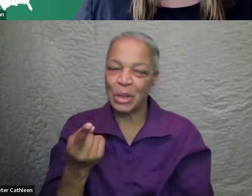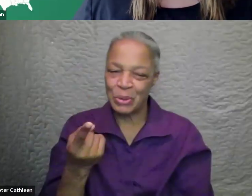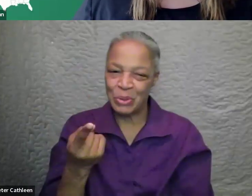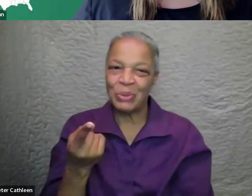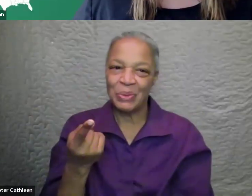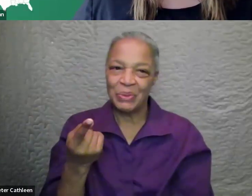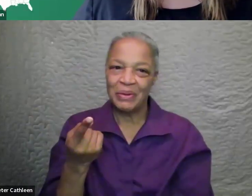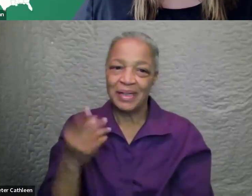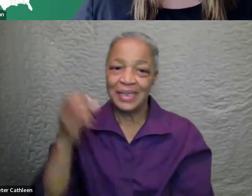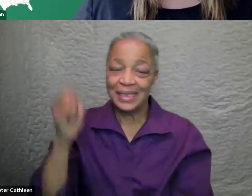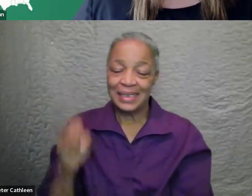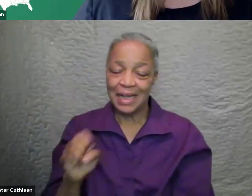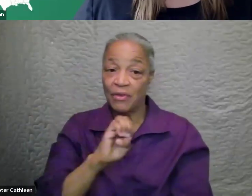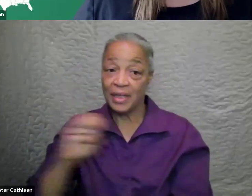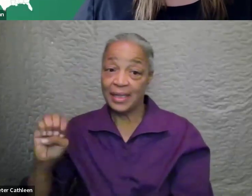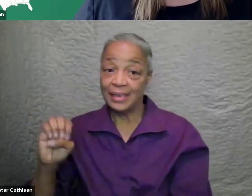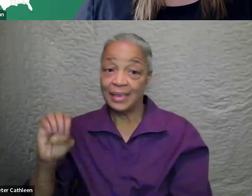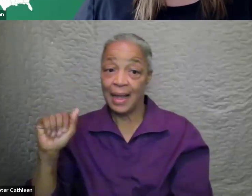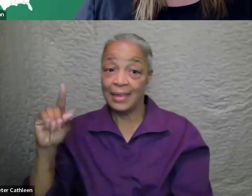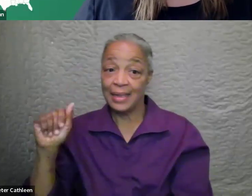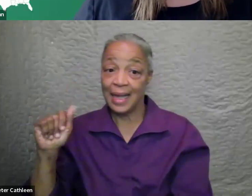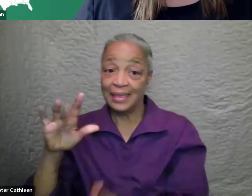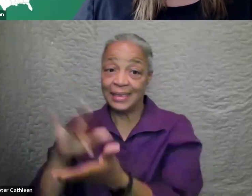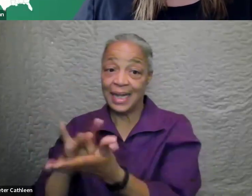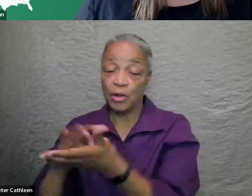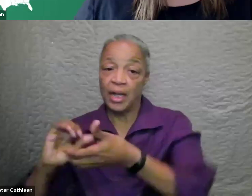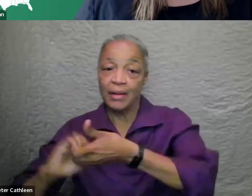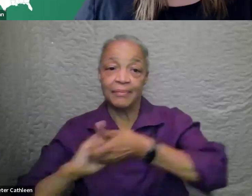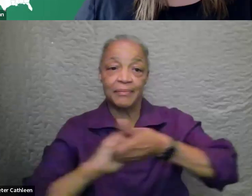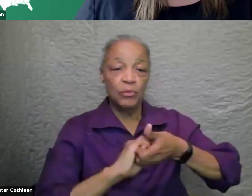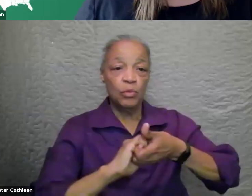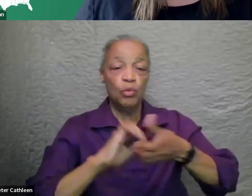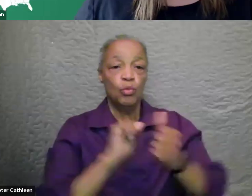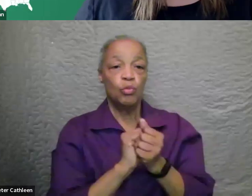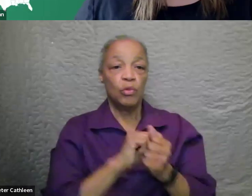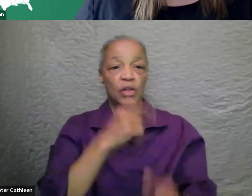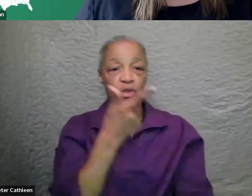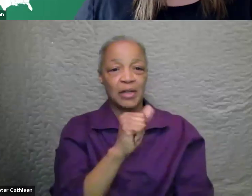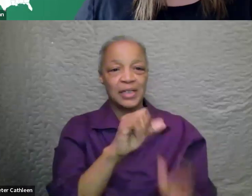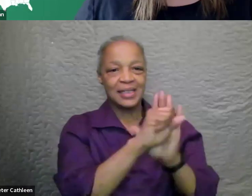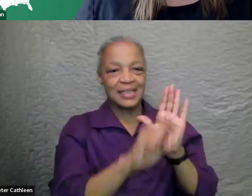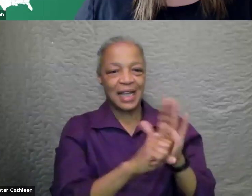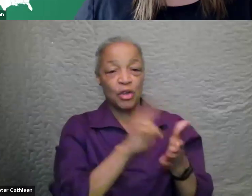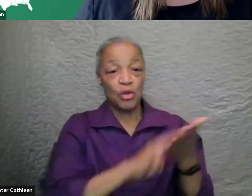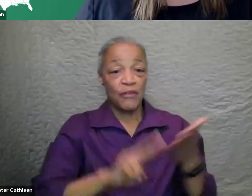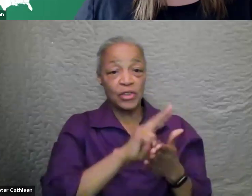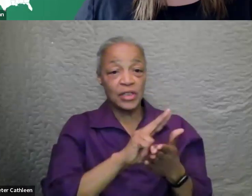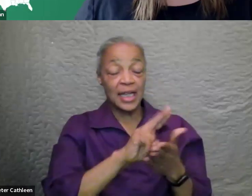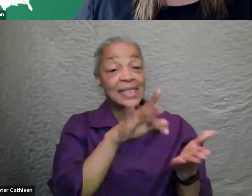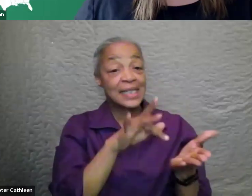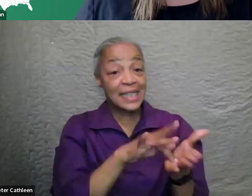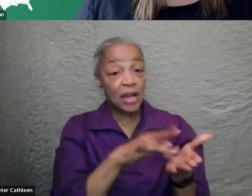the Southeast ADA Center, in collaboration with its affiliate at Georgia State University, the Center for Leadership